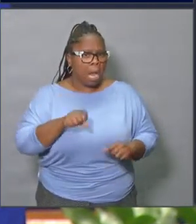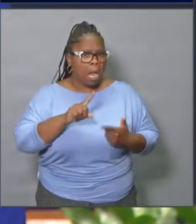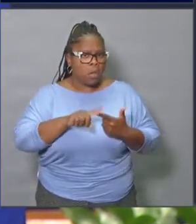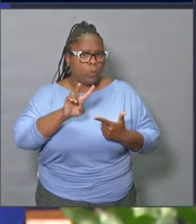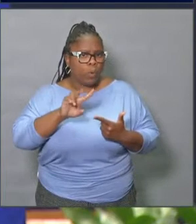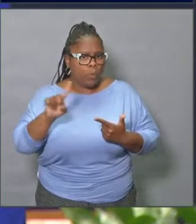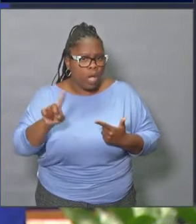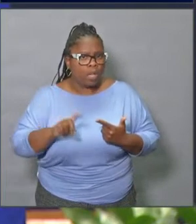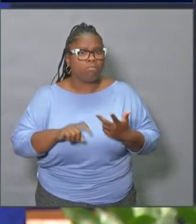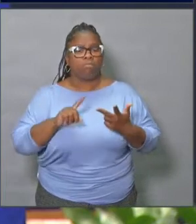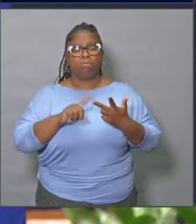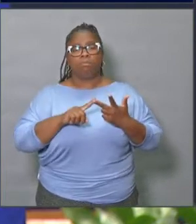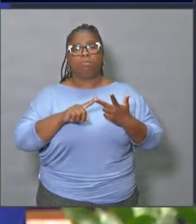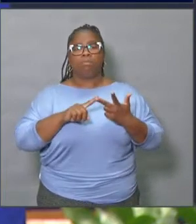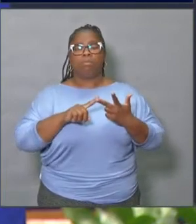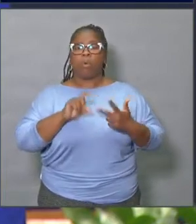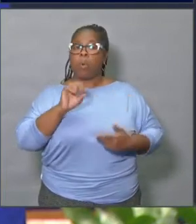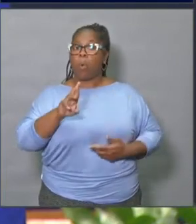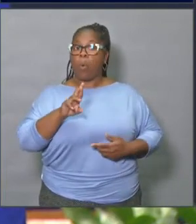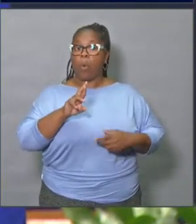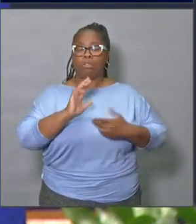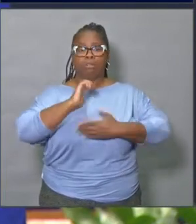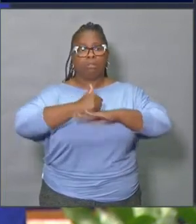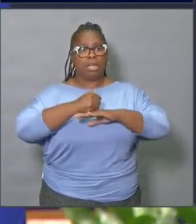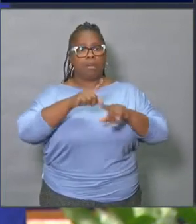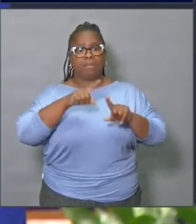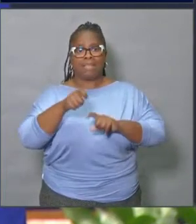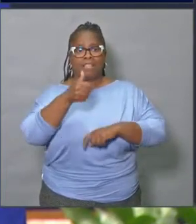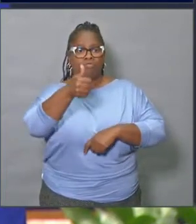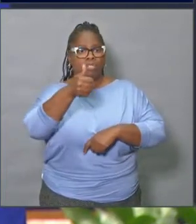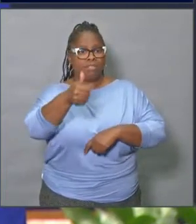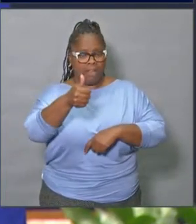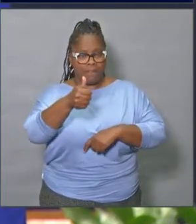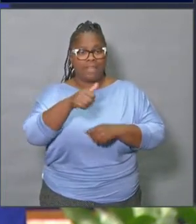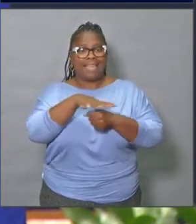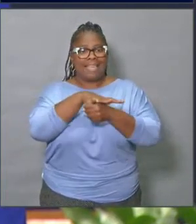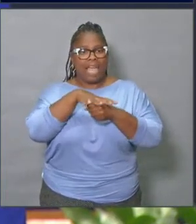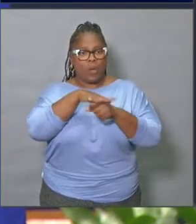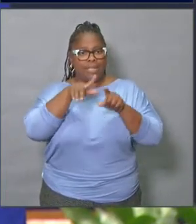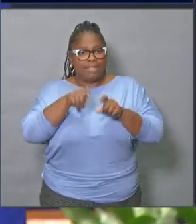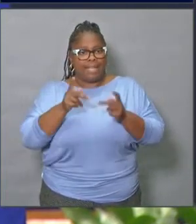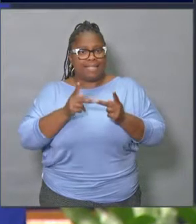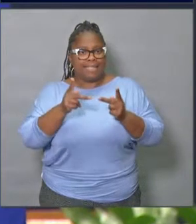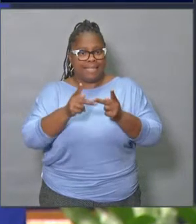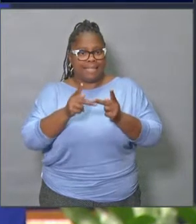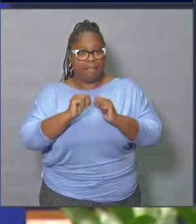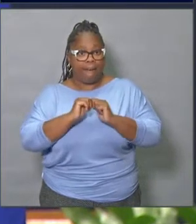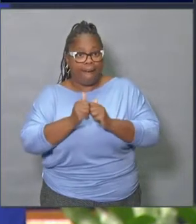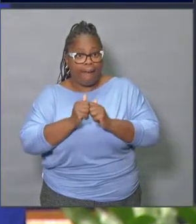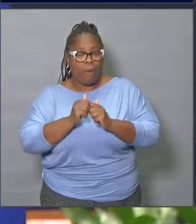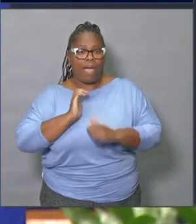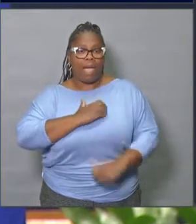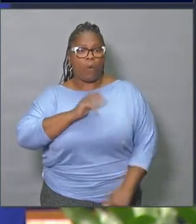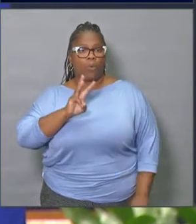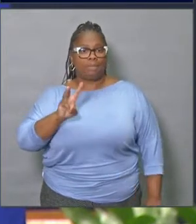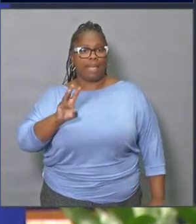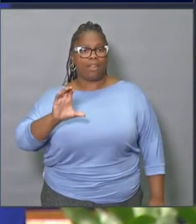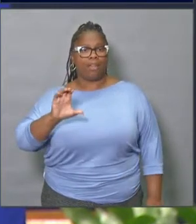also contact a site for scheduling testing at one of the county's testing sites through going to the website